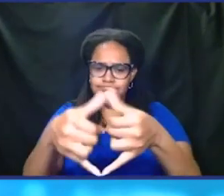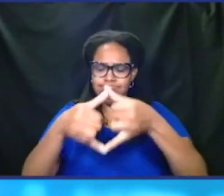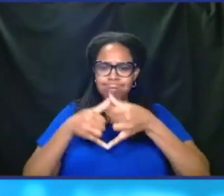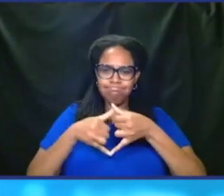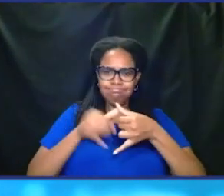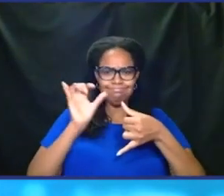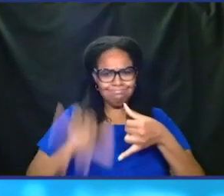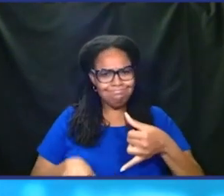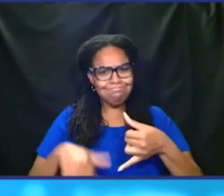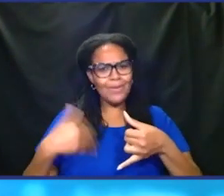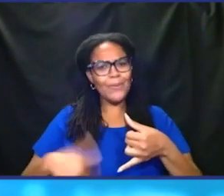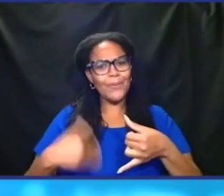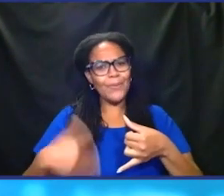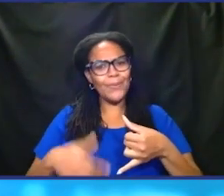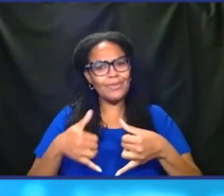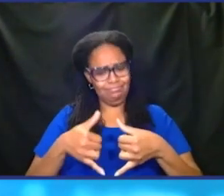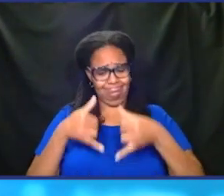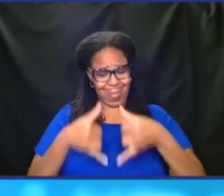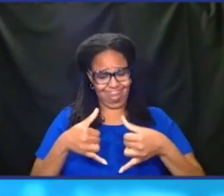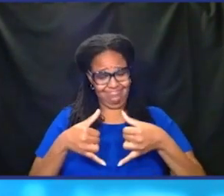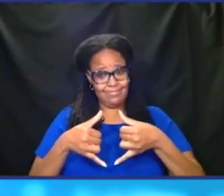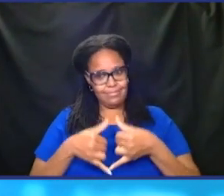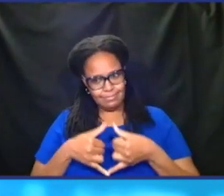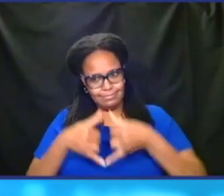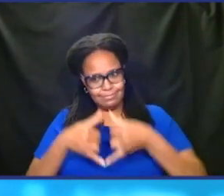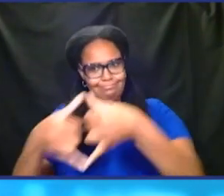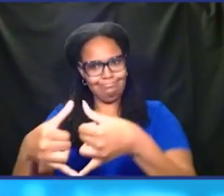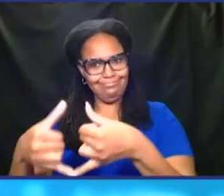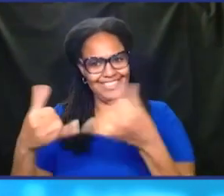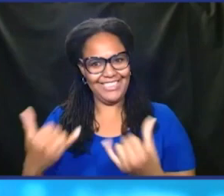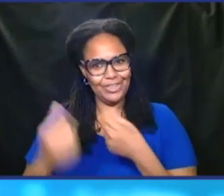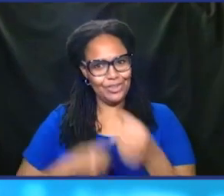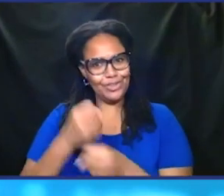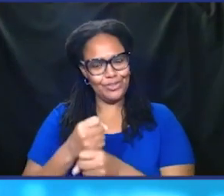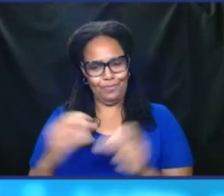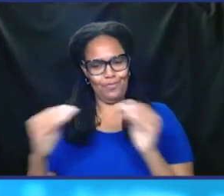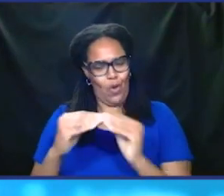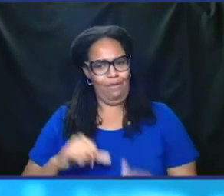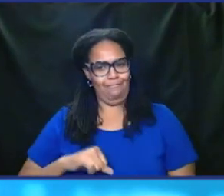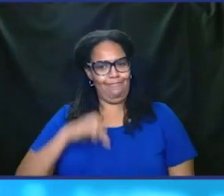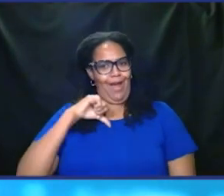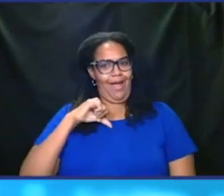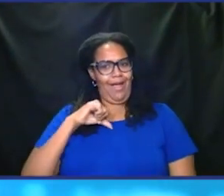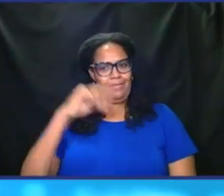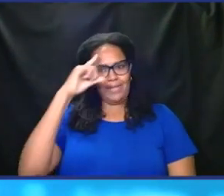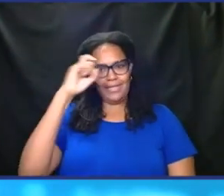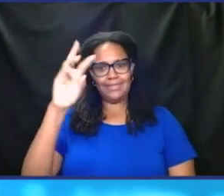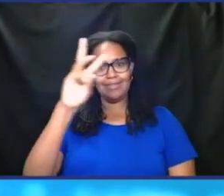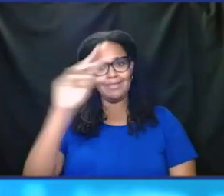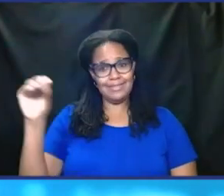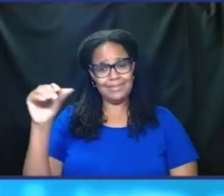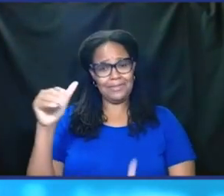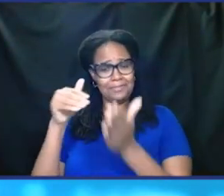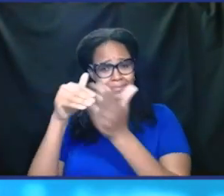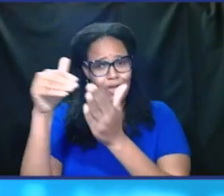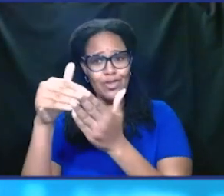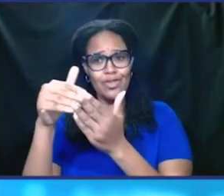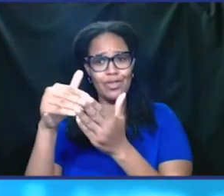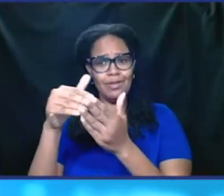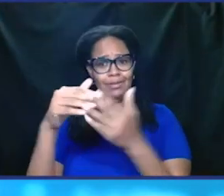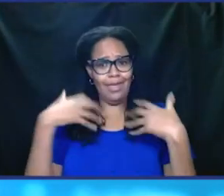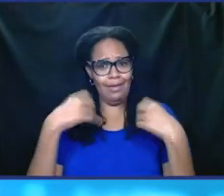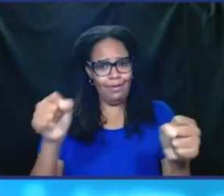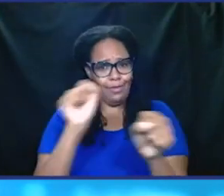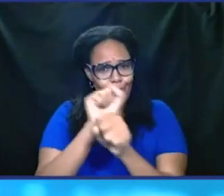Americares Humanitarian Spirit Award. But this year, I'm even prouder to present this award to 60 million of my